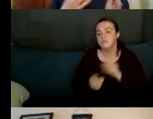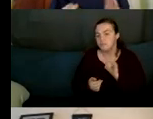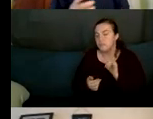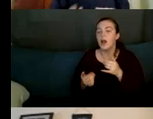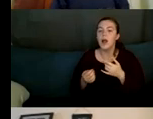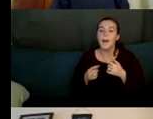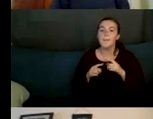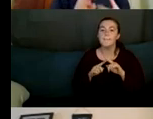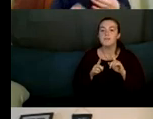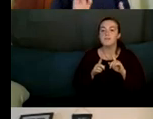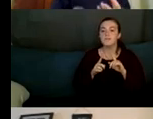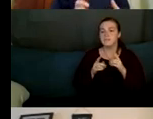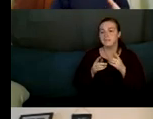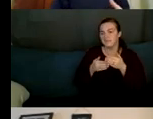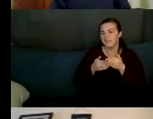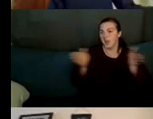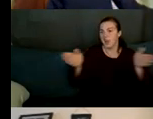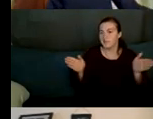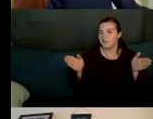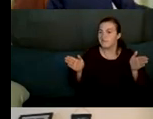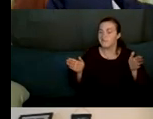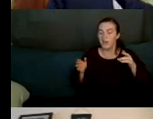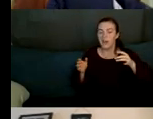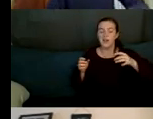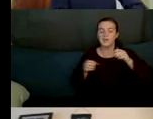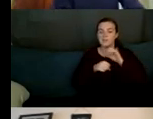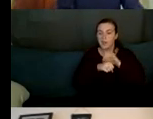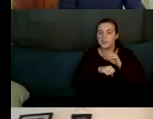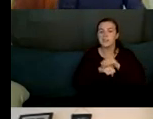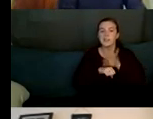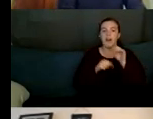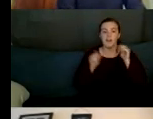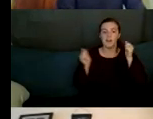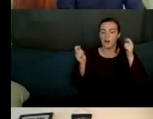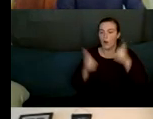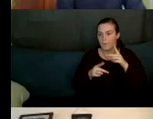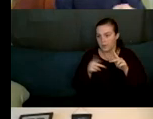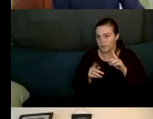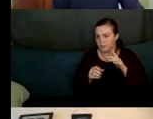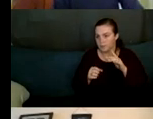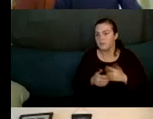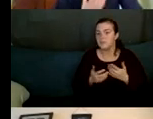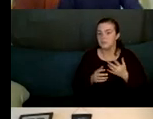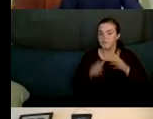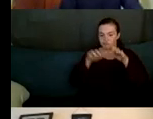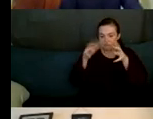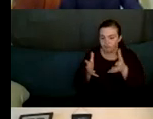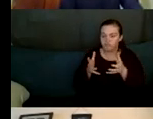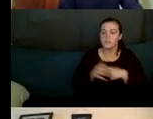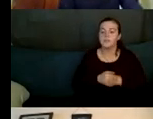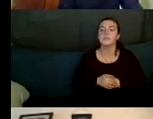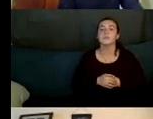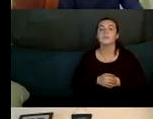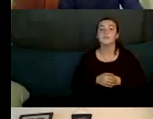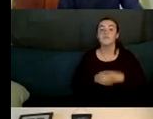to people around the world by just kind of strategically choosing times. Okay, so first I'm just going to tell you a little bit